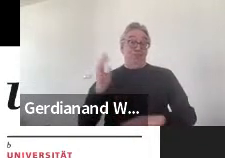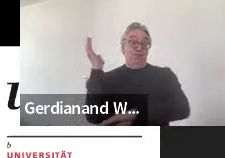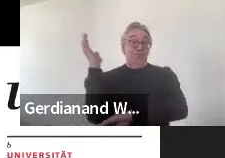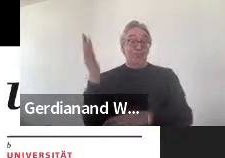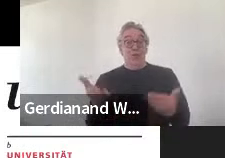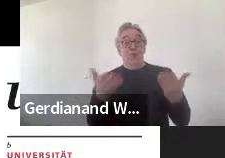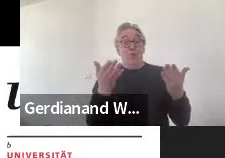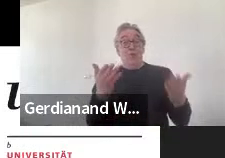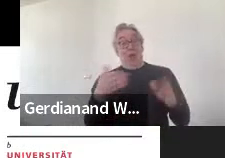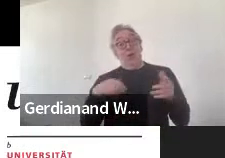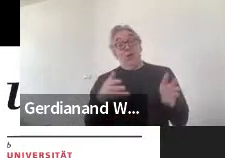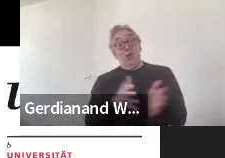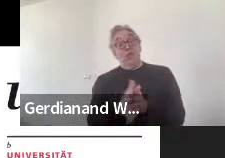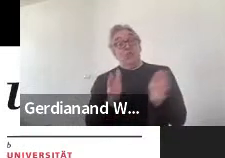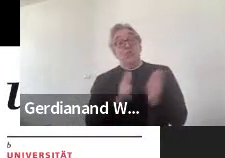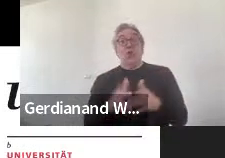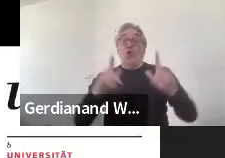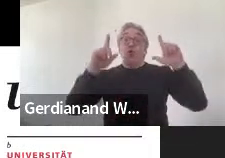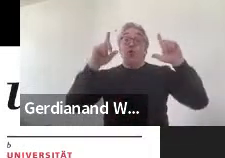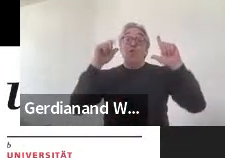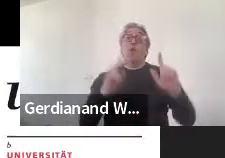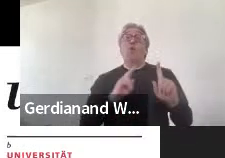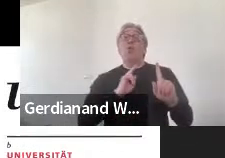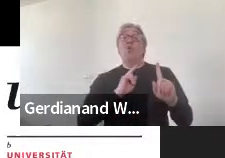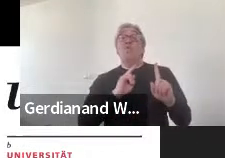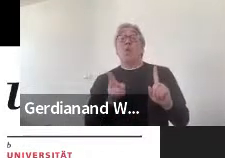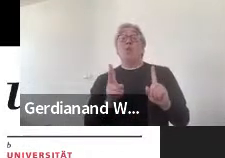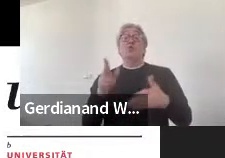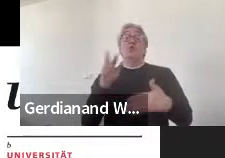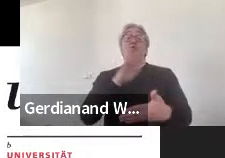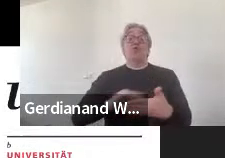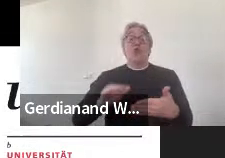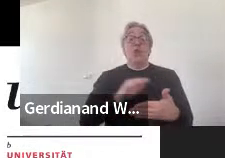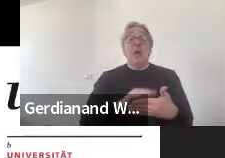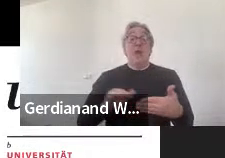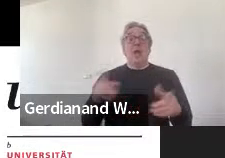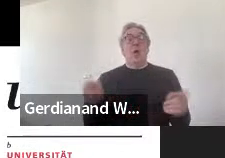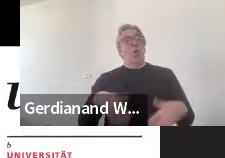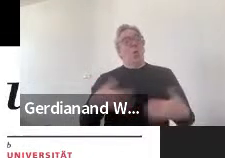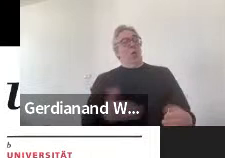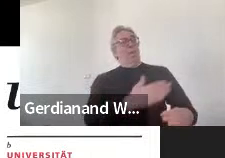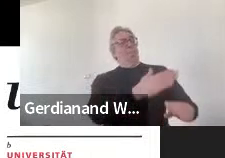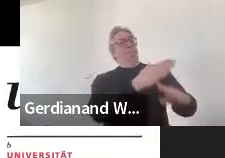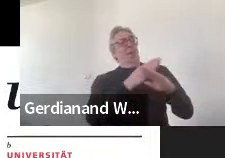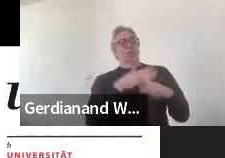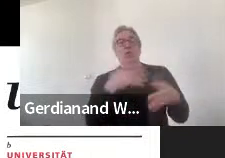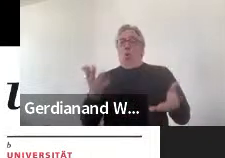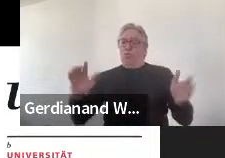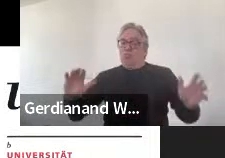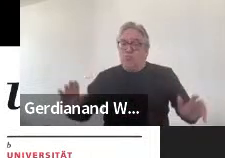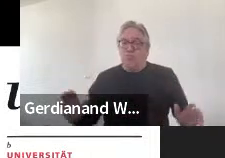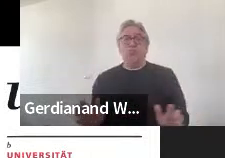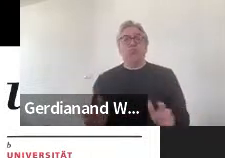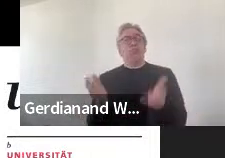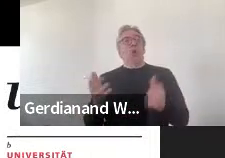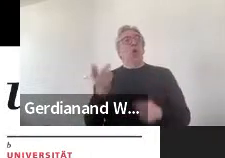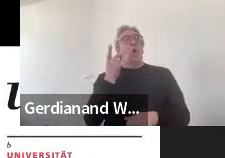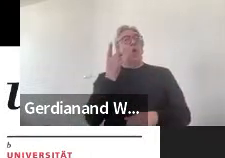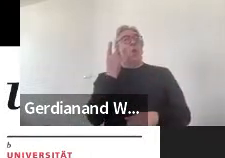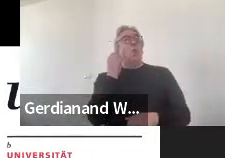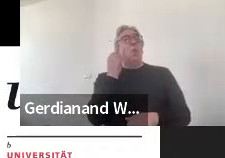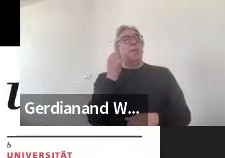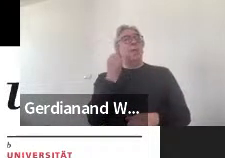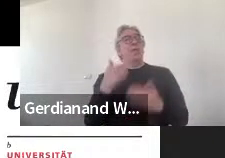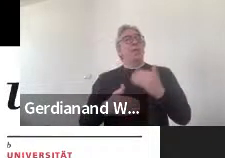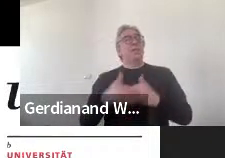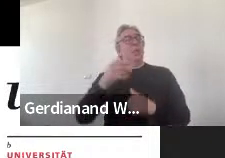the results of the Photovoice study, Barriers and Enablers to Social, Economical and Political Inclusion of Women with